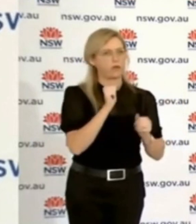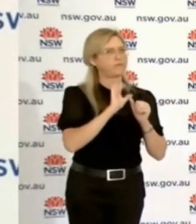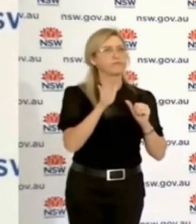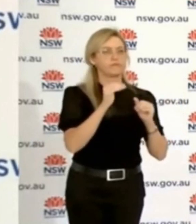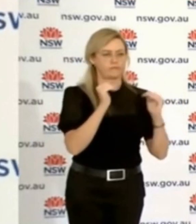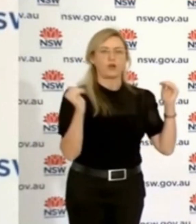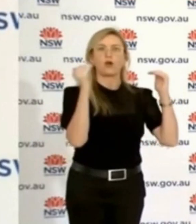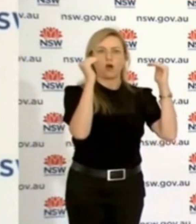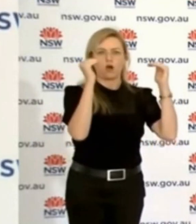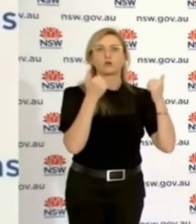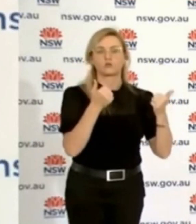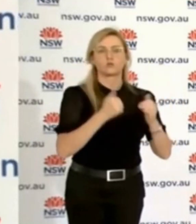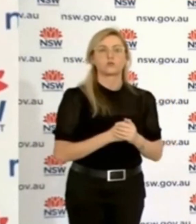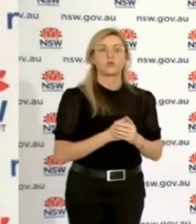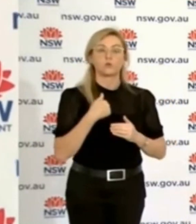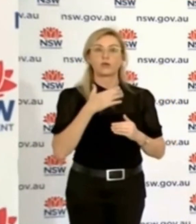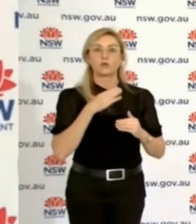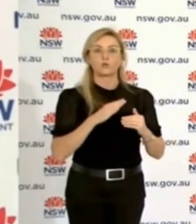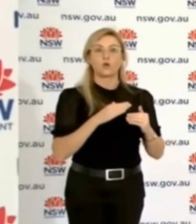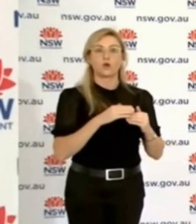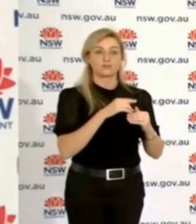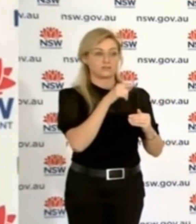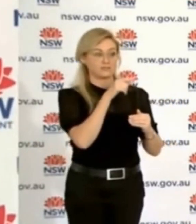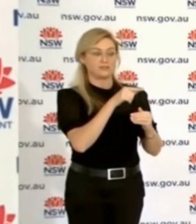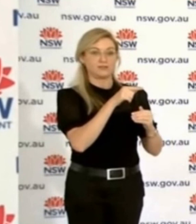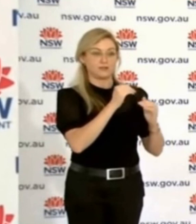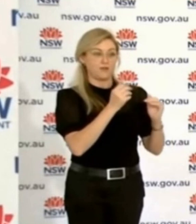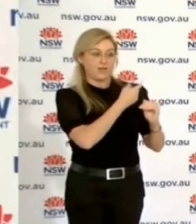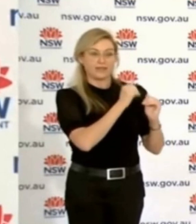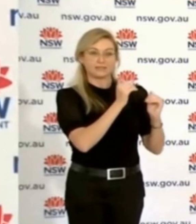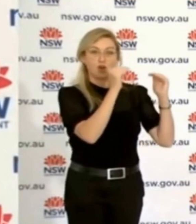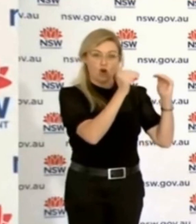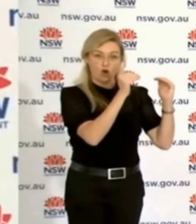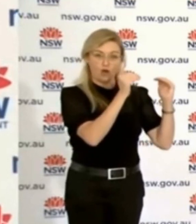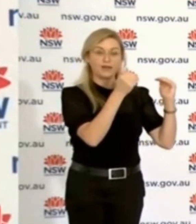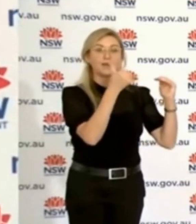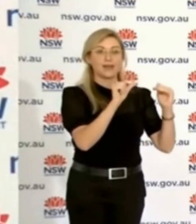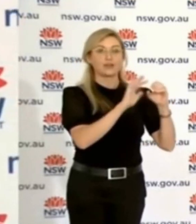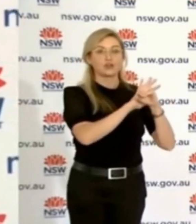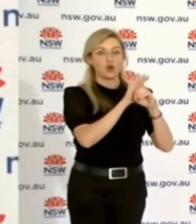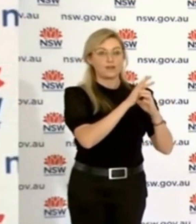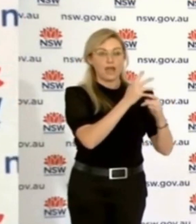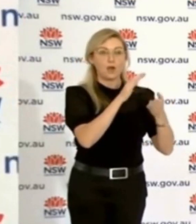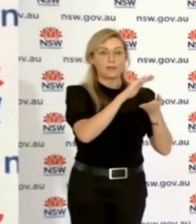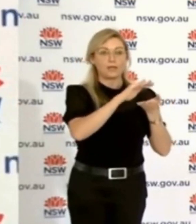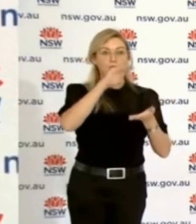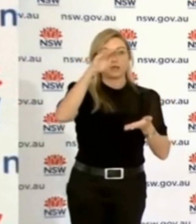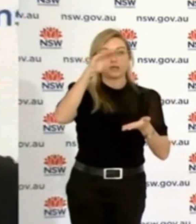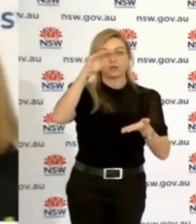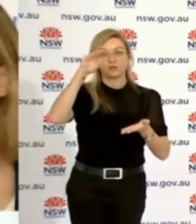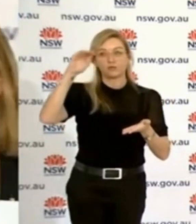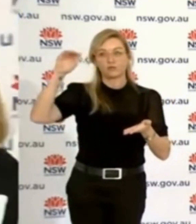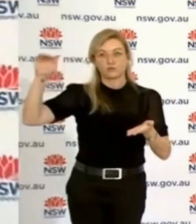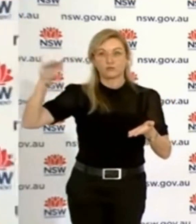areas, and what I'm hoping for is that we actually see those case numbers stabilise and then decline. That's the objective we're trying to achieve at this